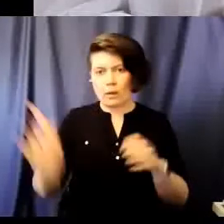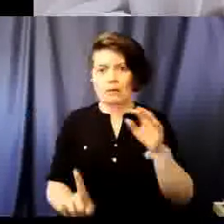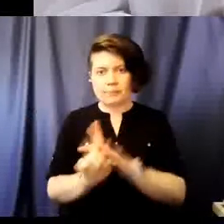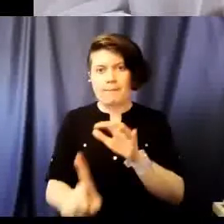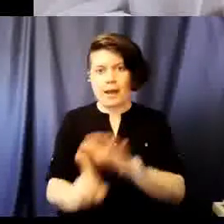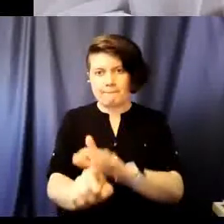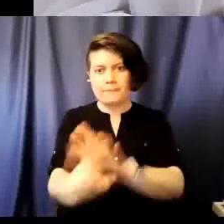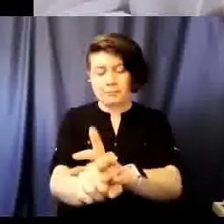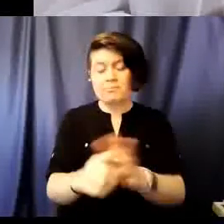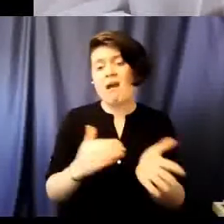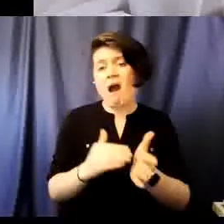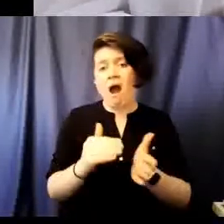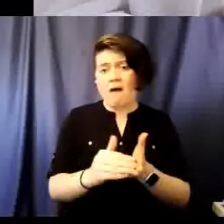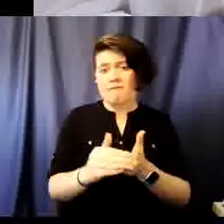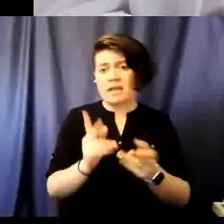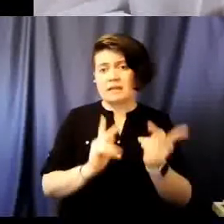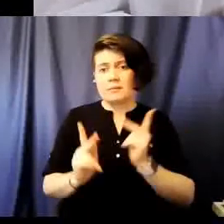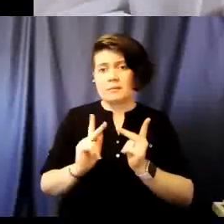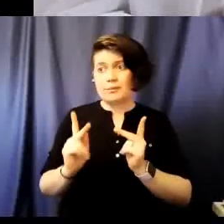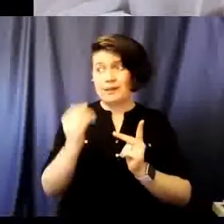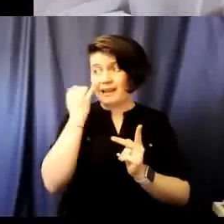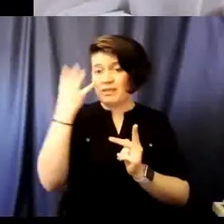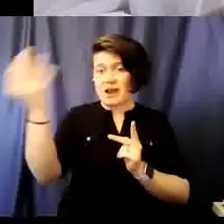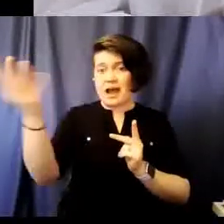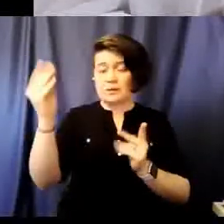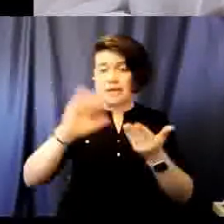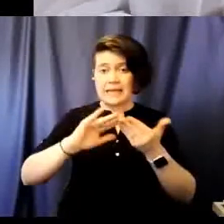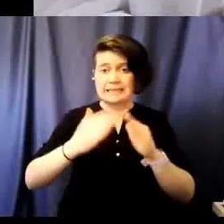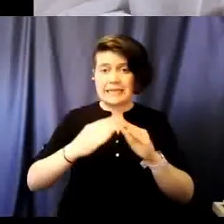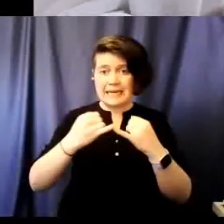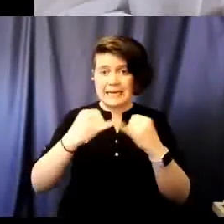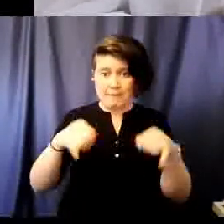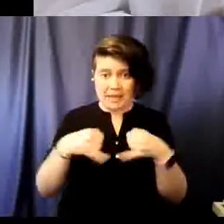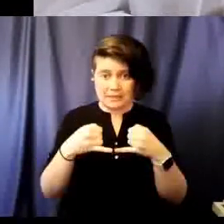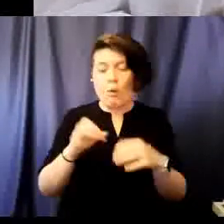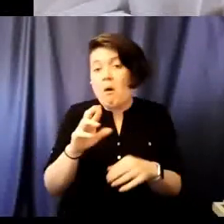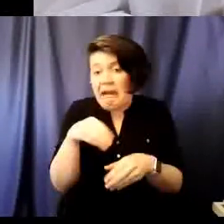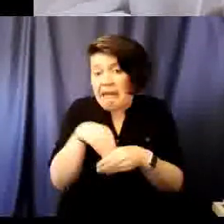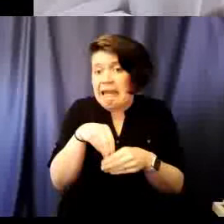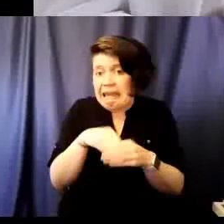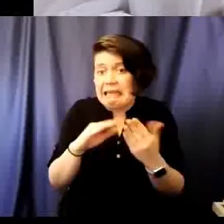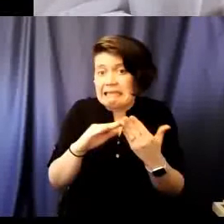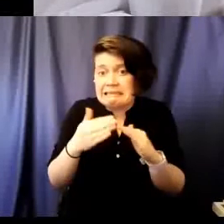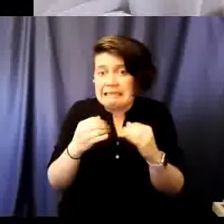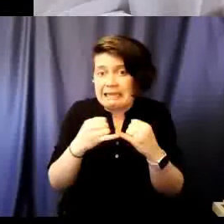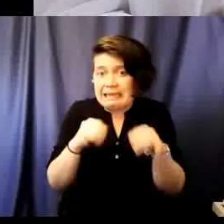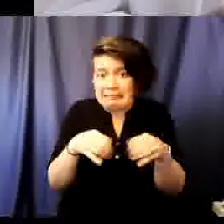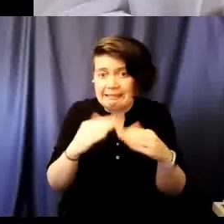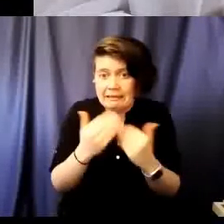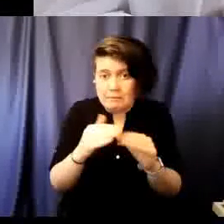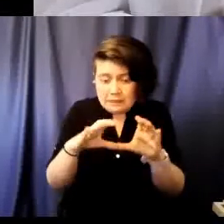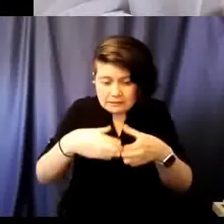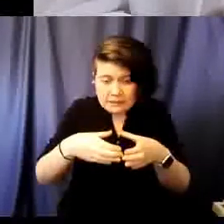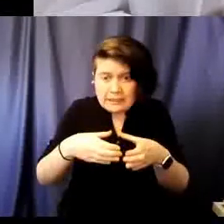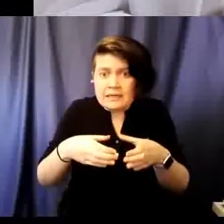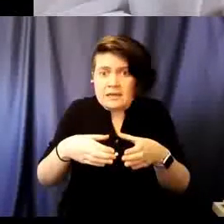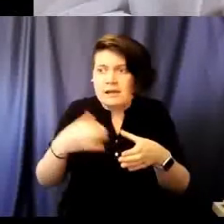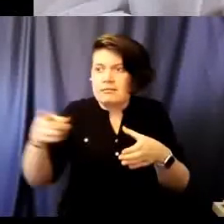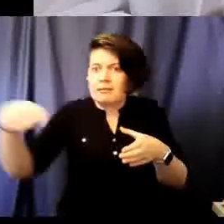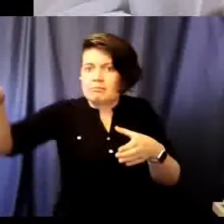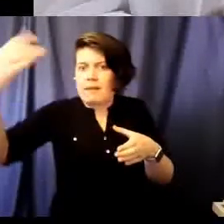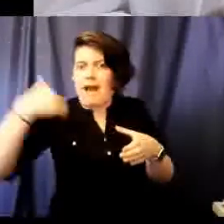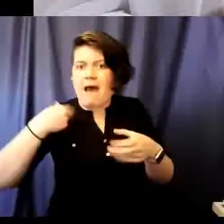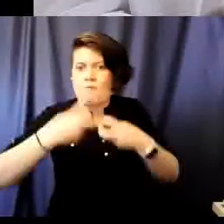oftentimes people outside of city limits, even in city limits, have more problems with internet connections. With